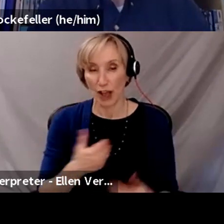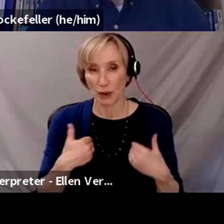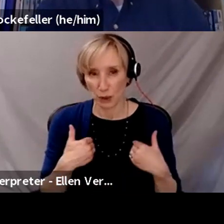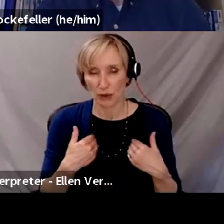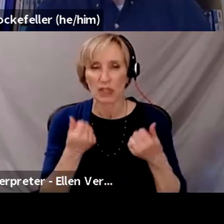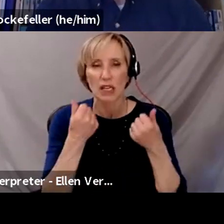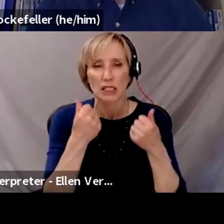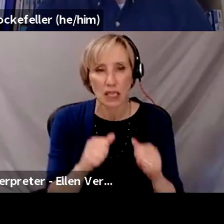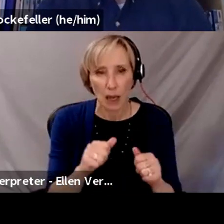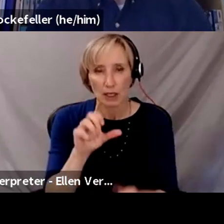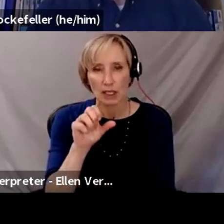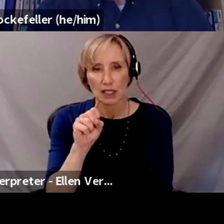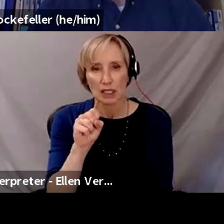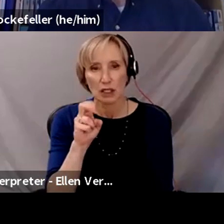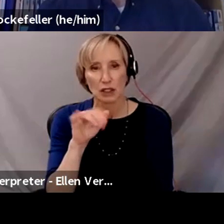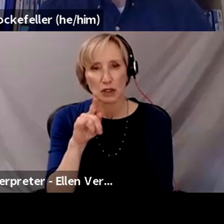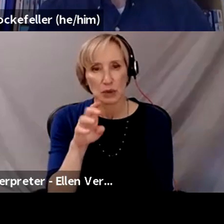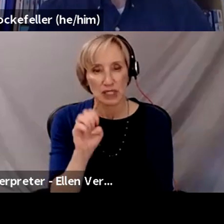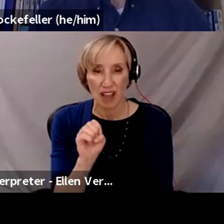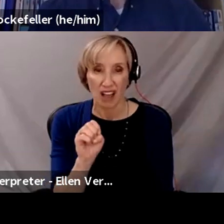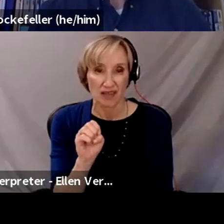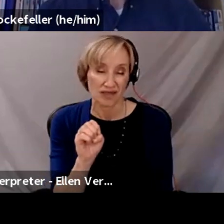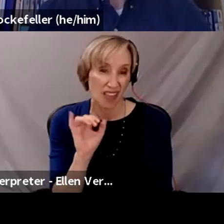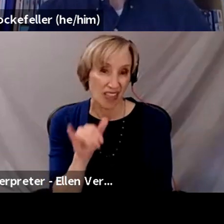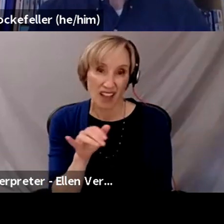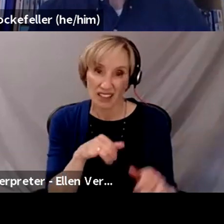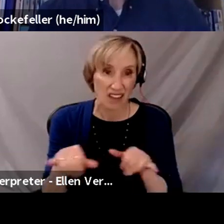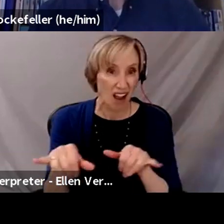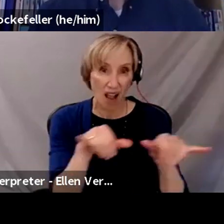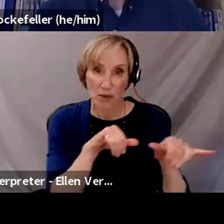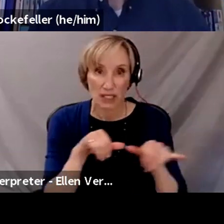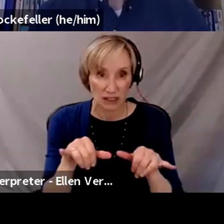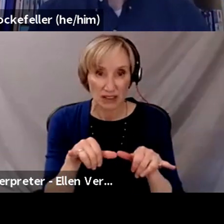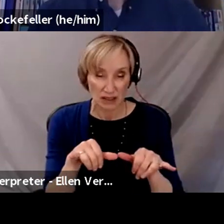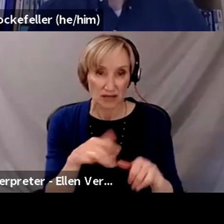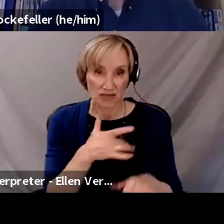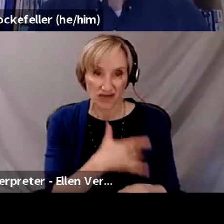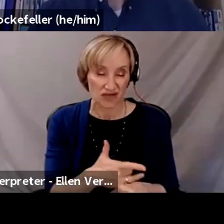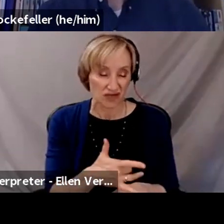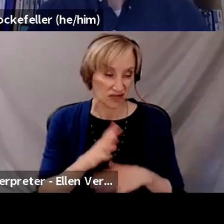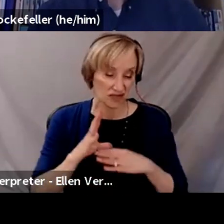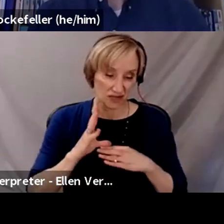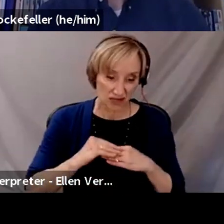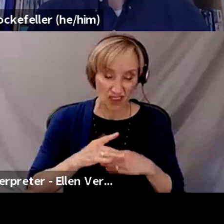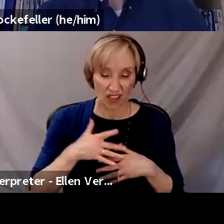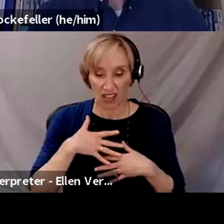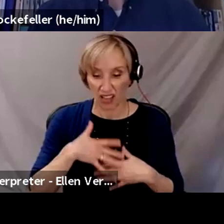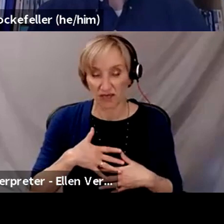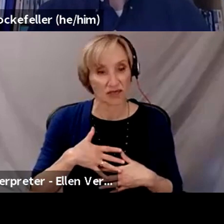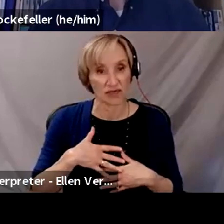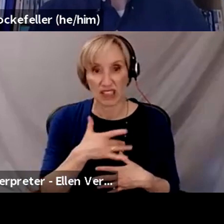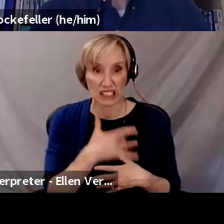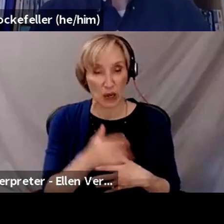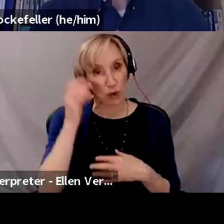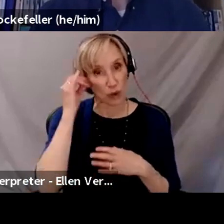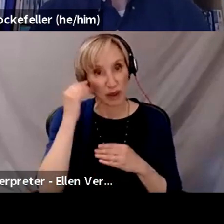point, and that's extreme. It's just so common. And again, yeah, it just like really reinforces all this. And I thought about what I was